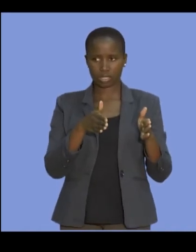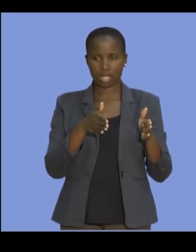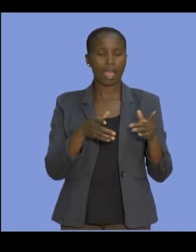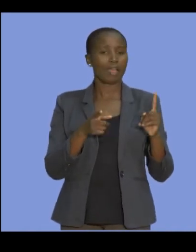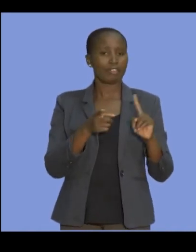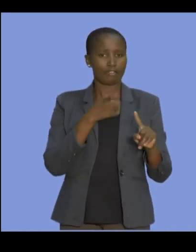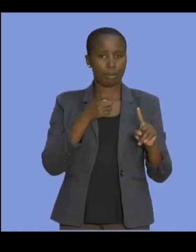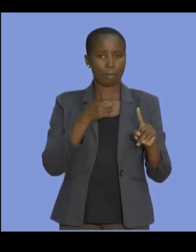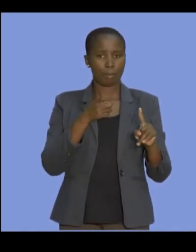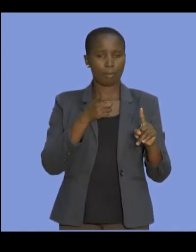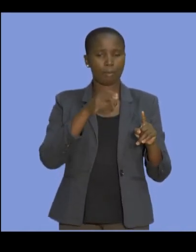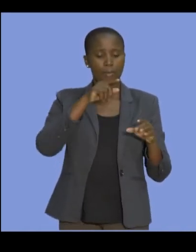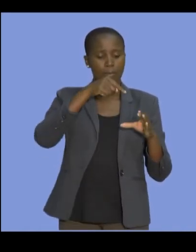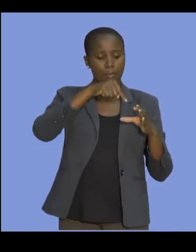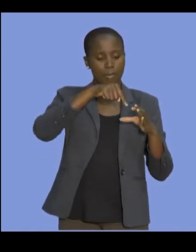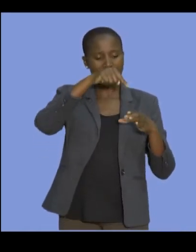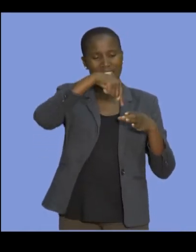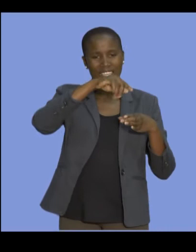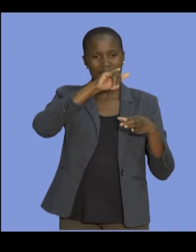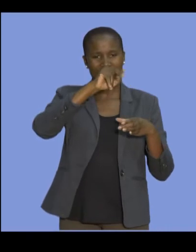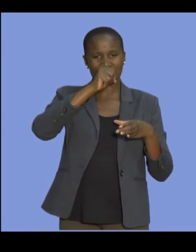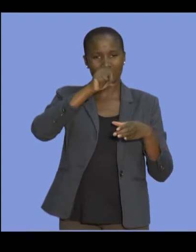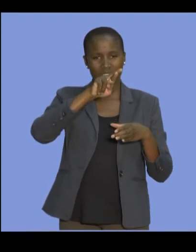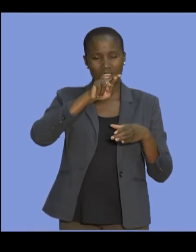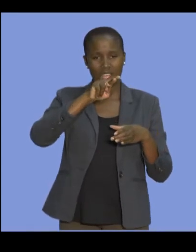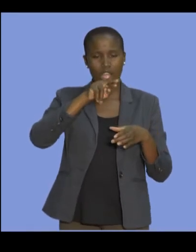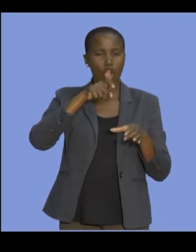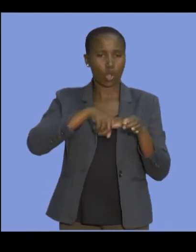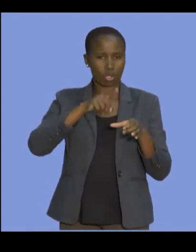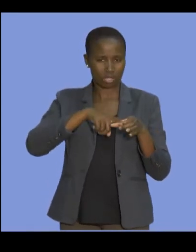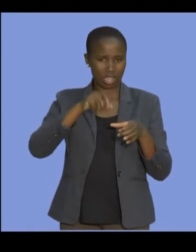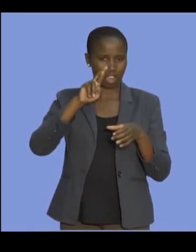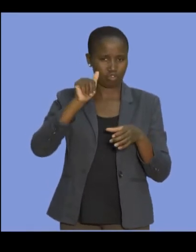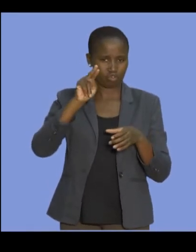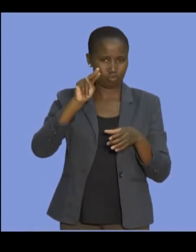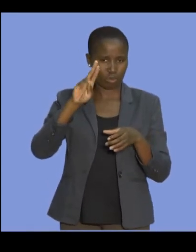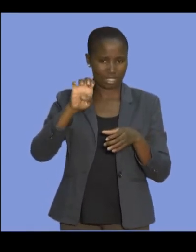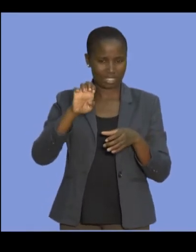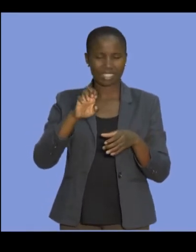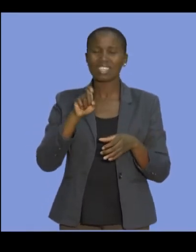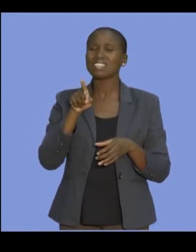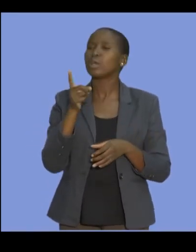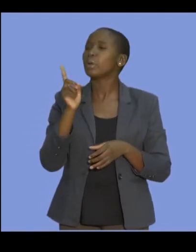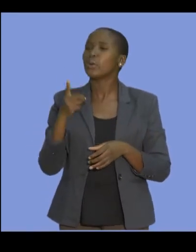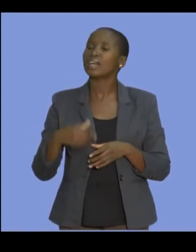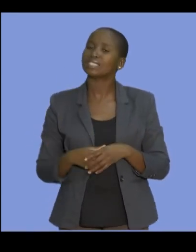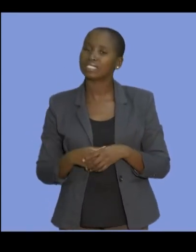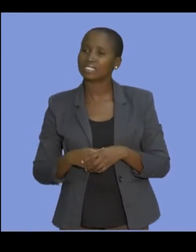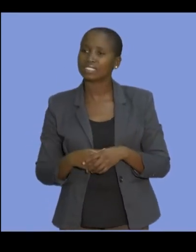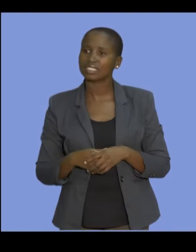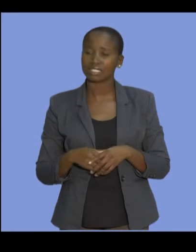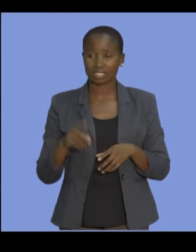interquartile range, the width of the box, which is that part. Can you see